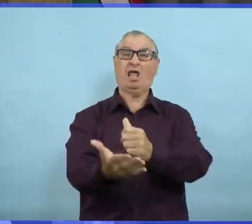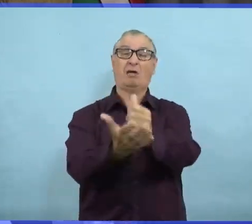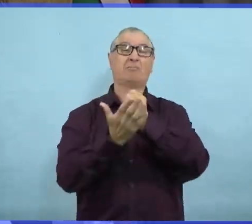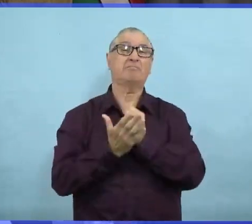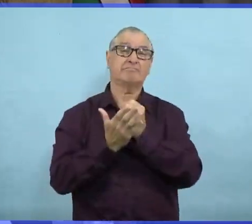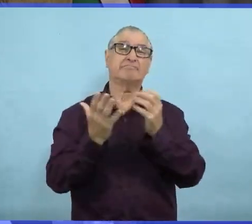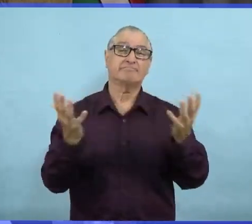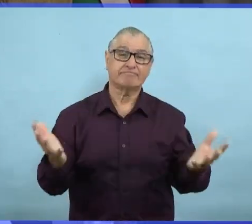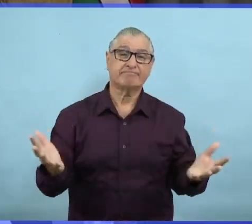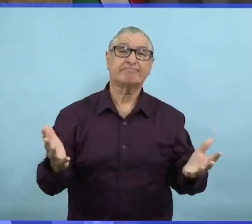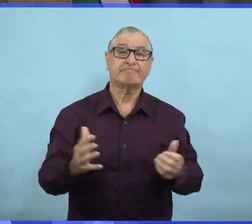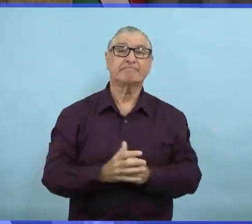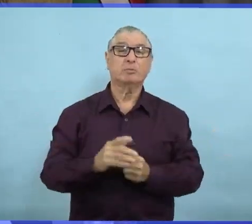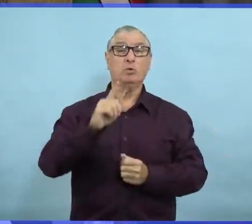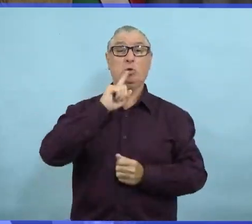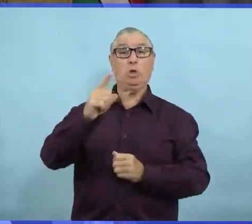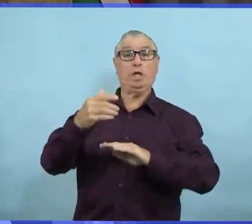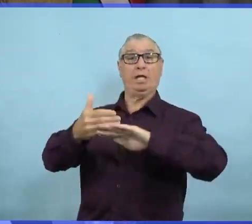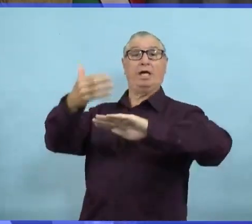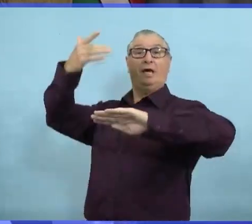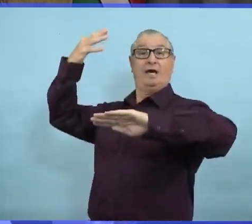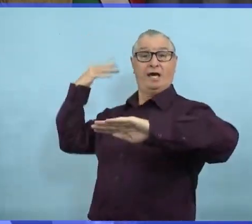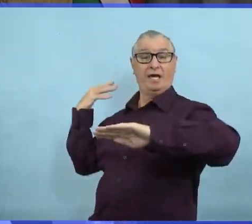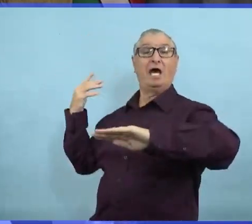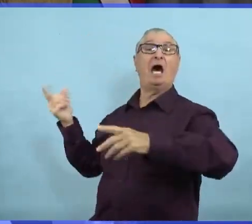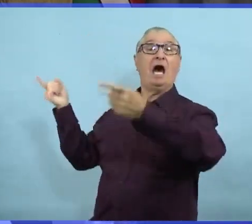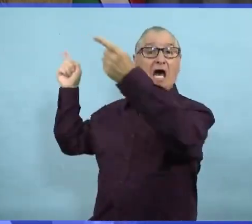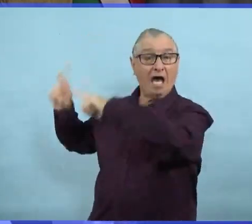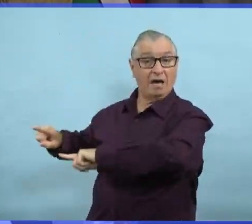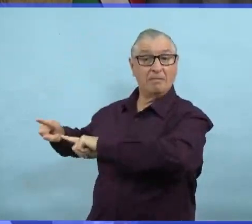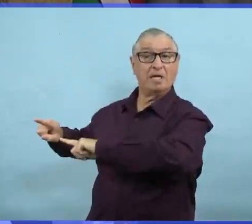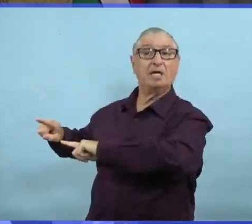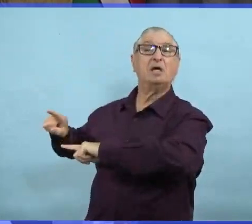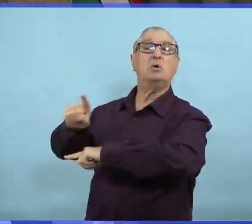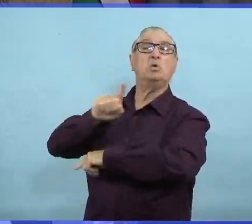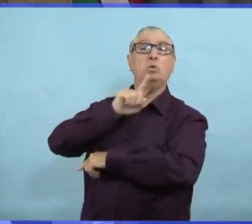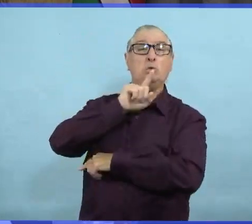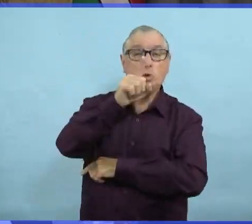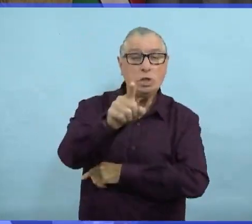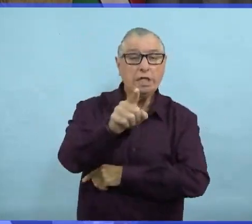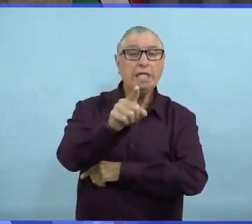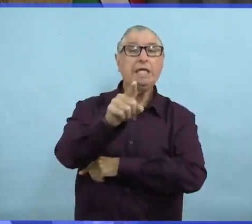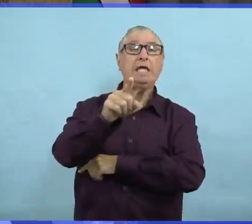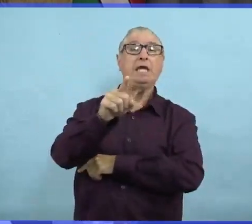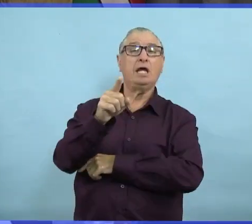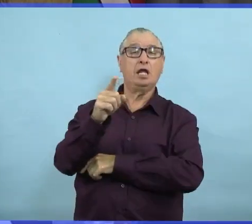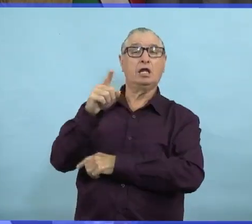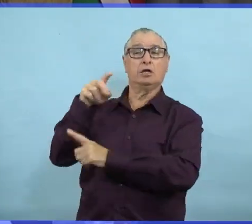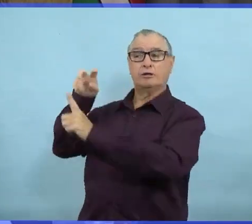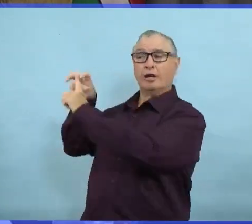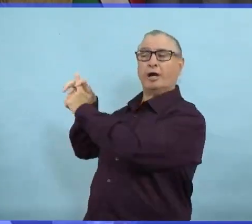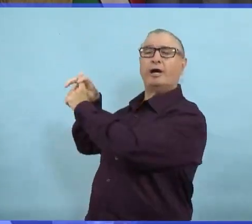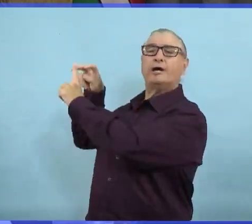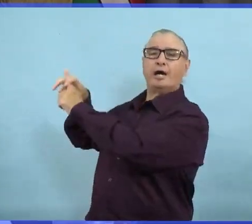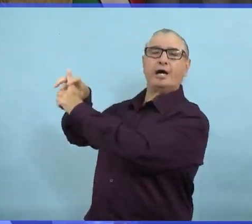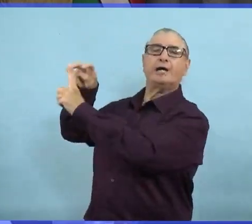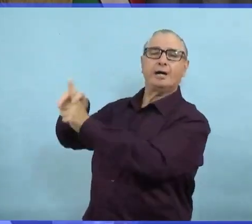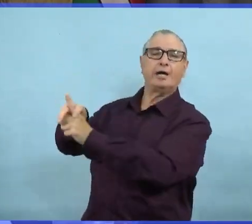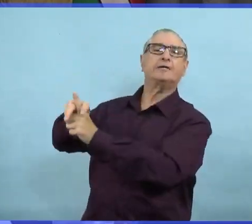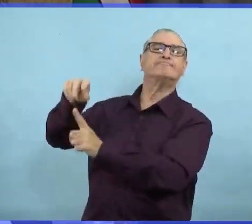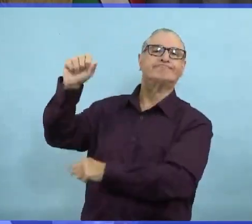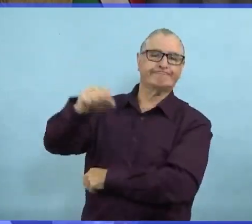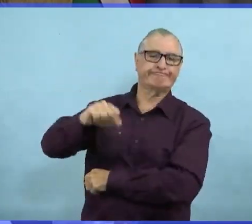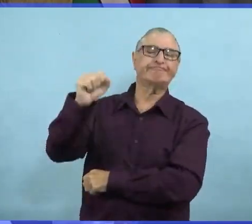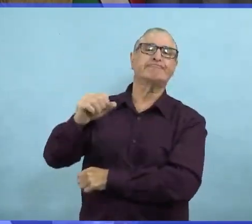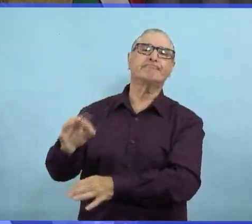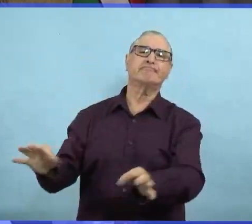is coming out on important issues. But reconciliation is what we can make happen in the future, just as we've been